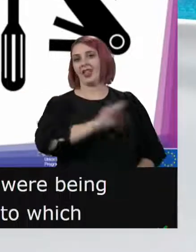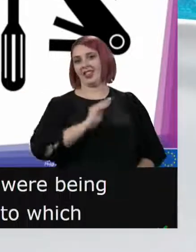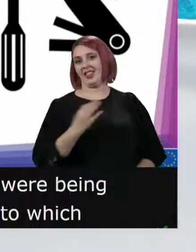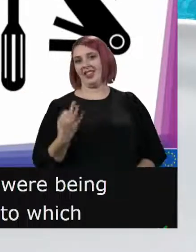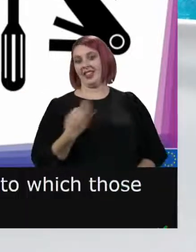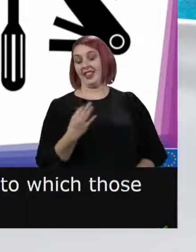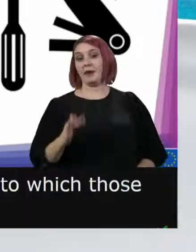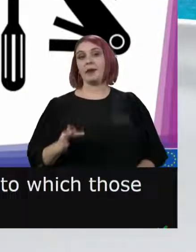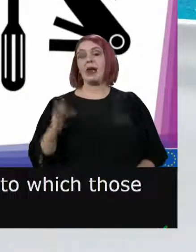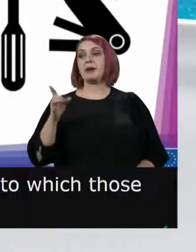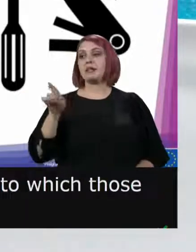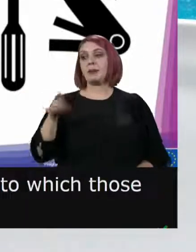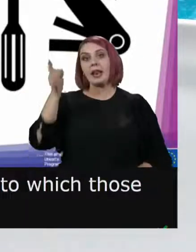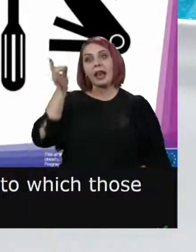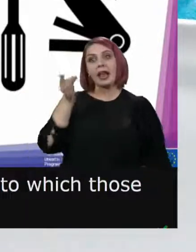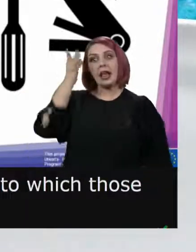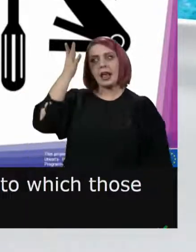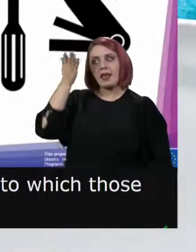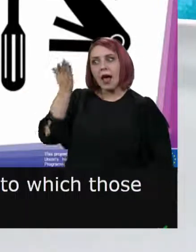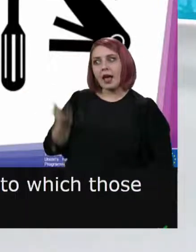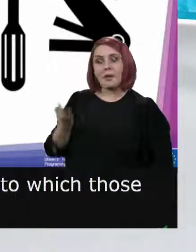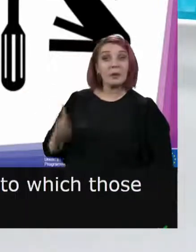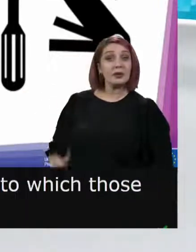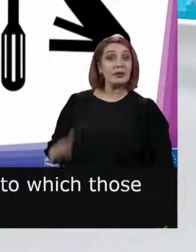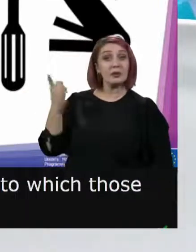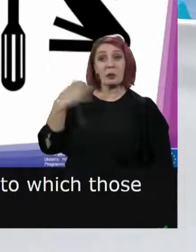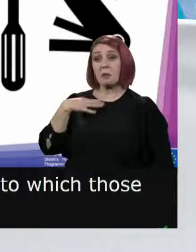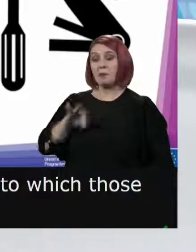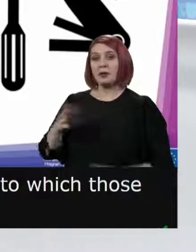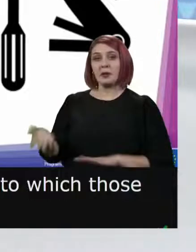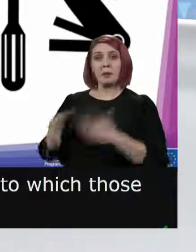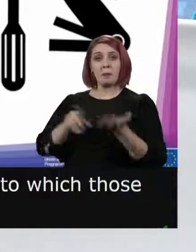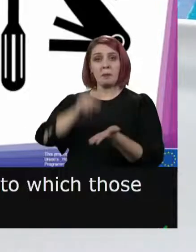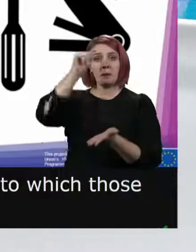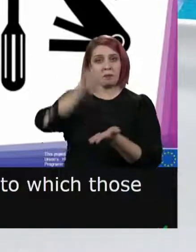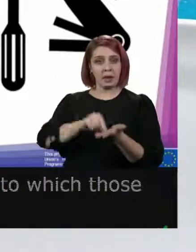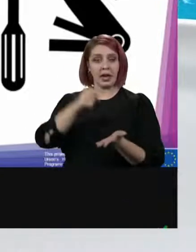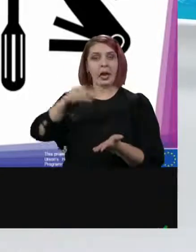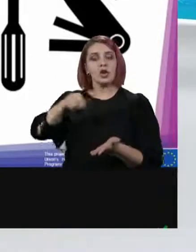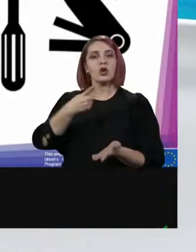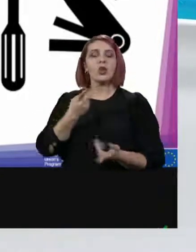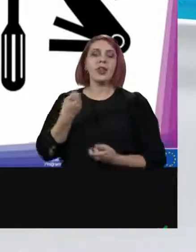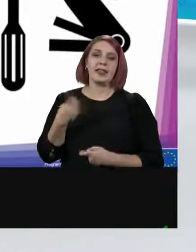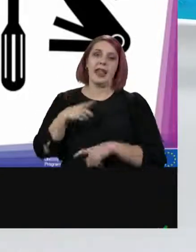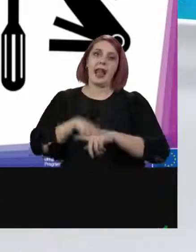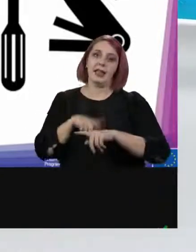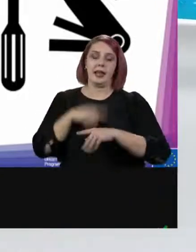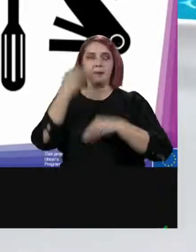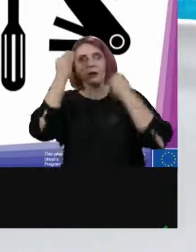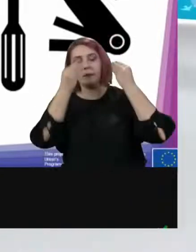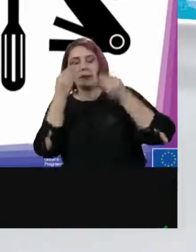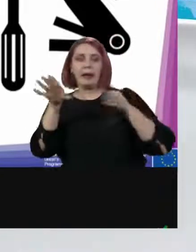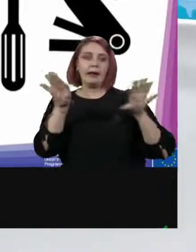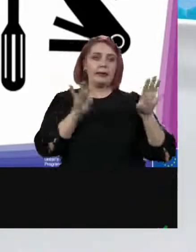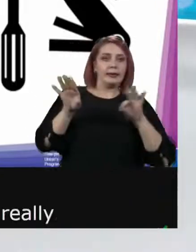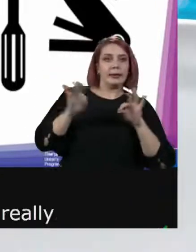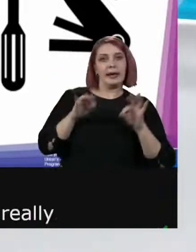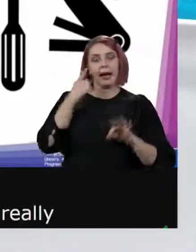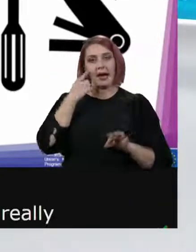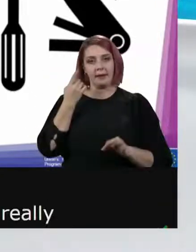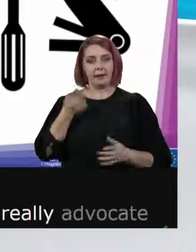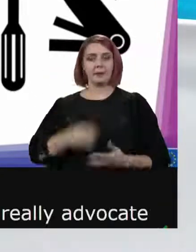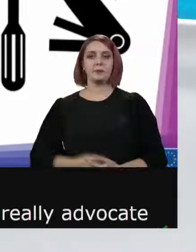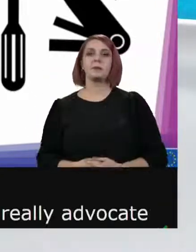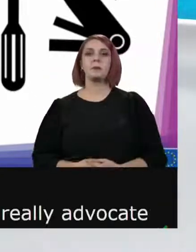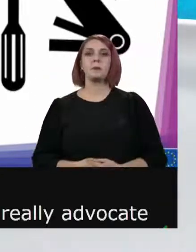quickly. That took time. And one of the things I would really advocate for disabled